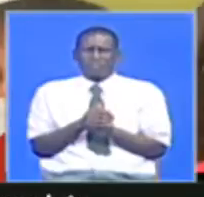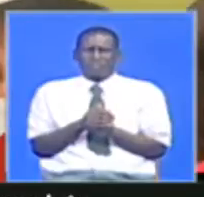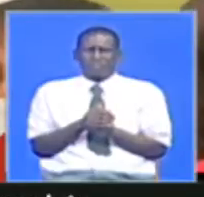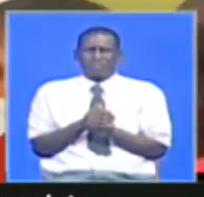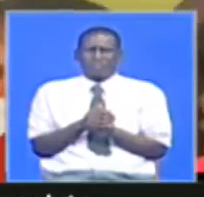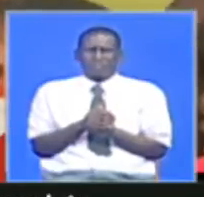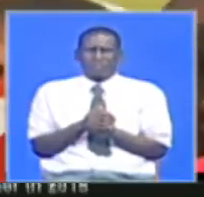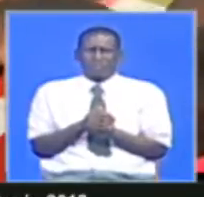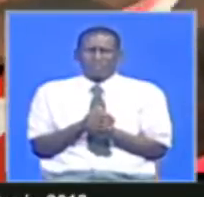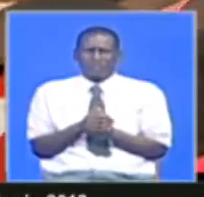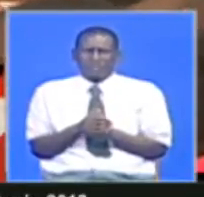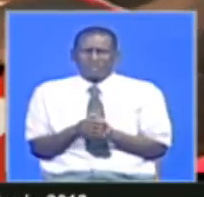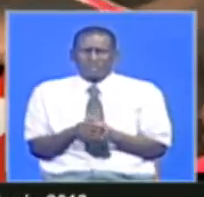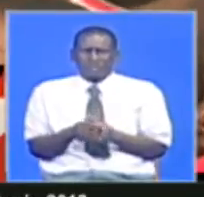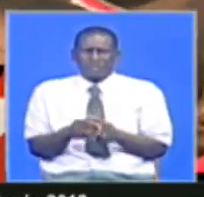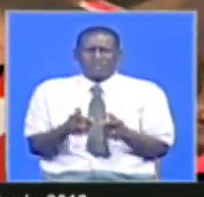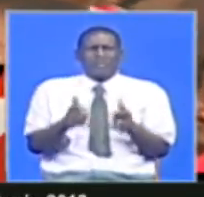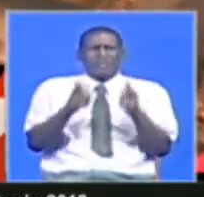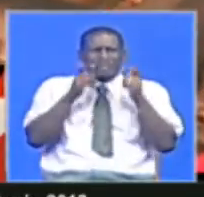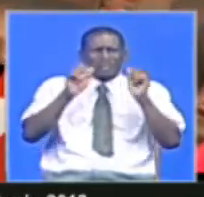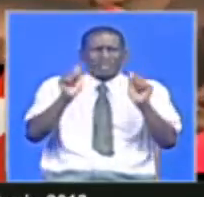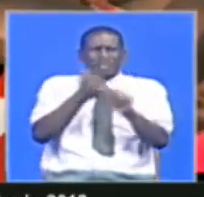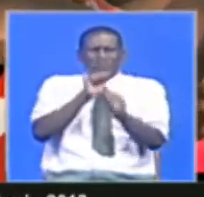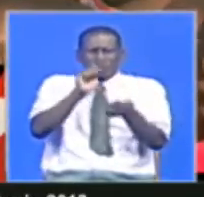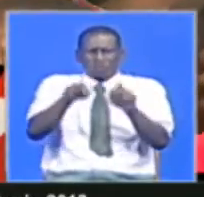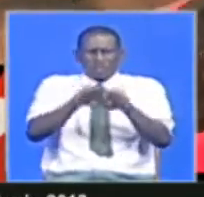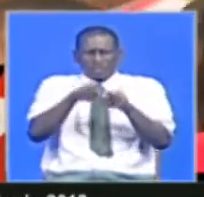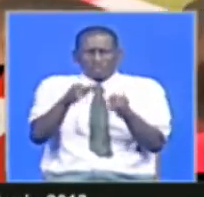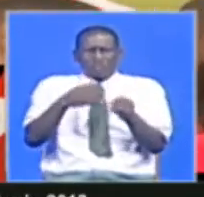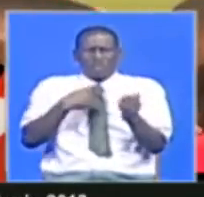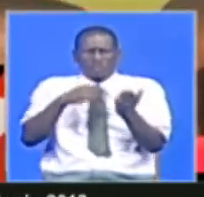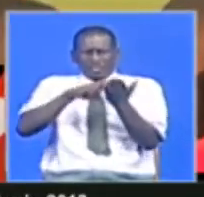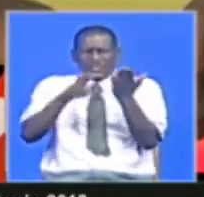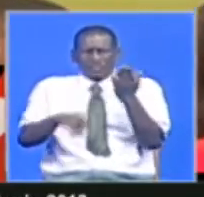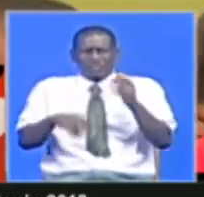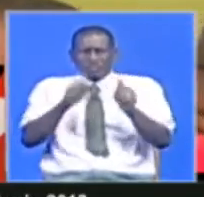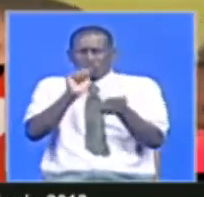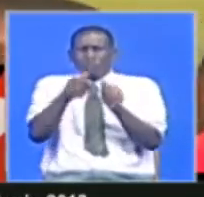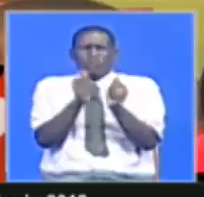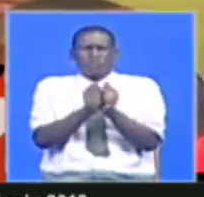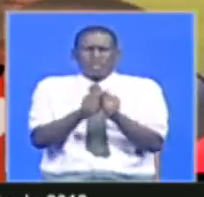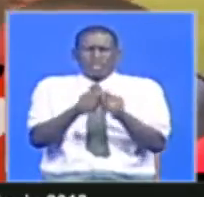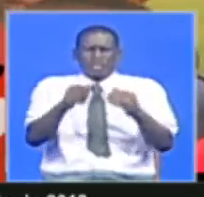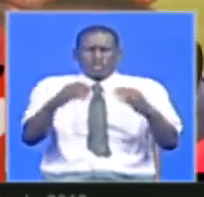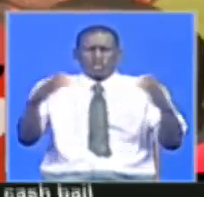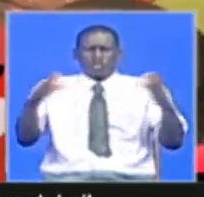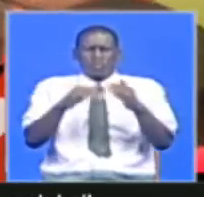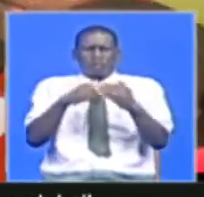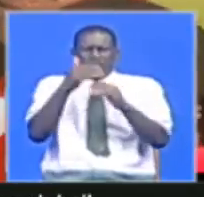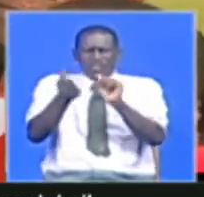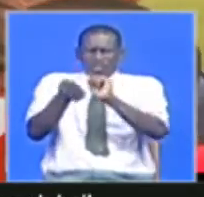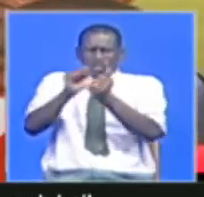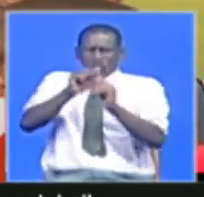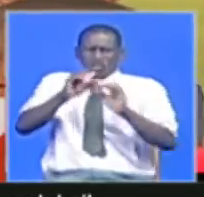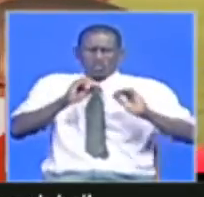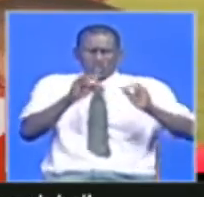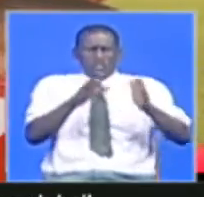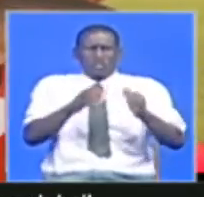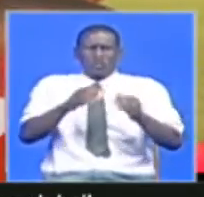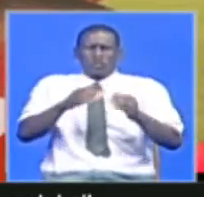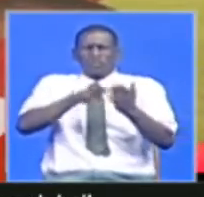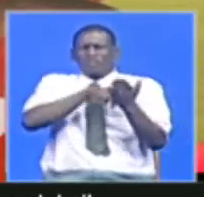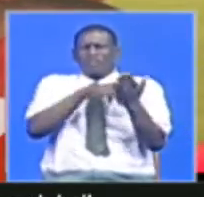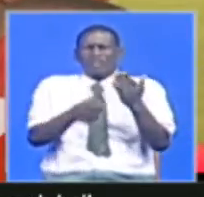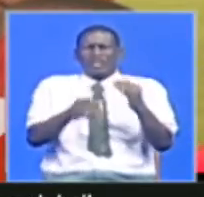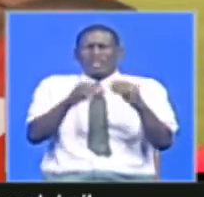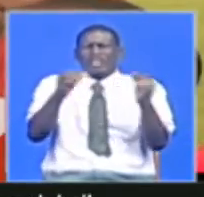I think Tusker doesn't play like this, eh? We have had the disadvantage of playing teams that when they have changed coaches. We did that against Chemidil, then today against Tusker. Eh?